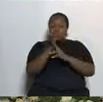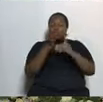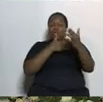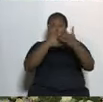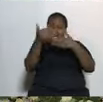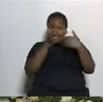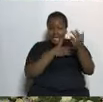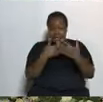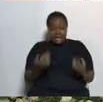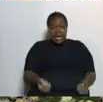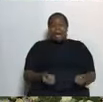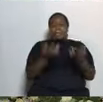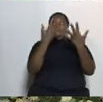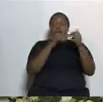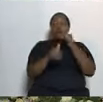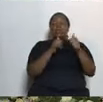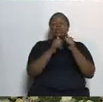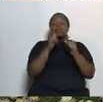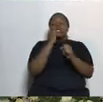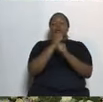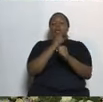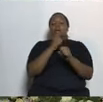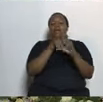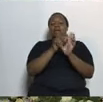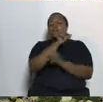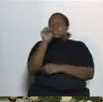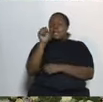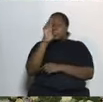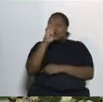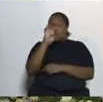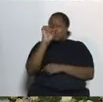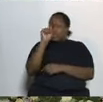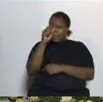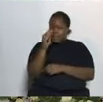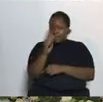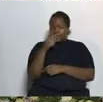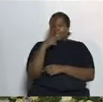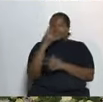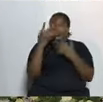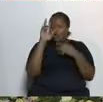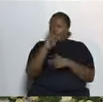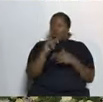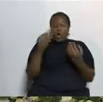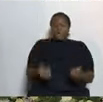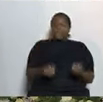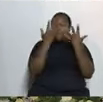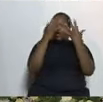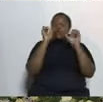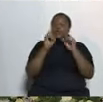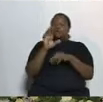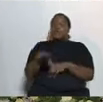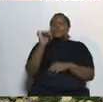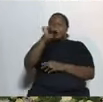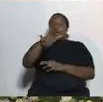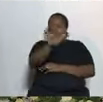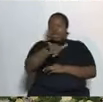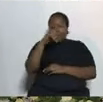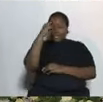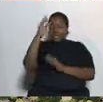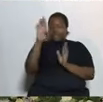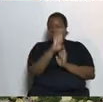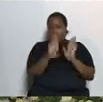by the miracles that he was granted to do in the sight of the beast. So no miracle can take the place of the